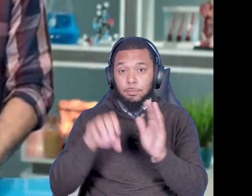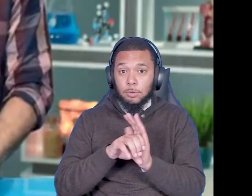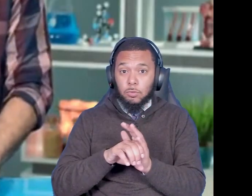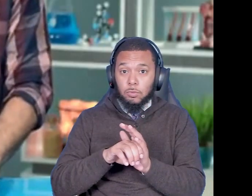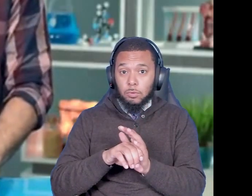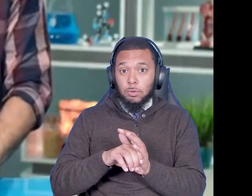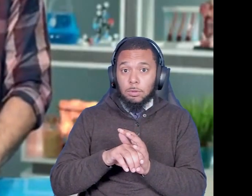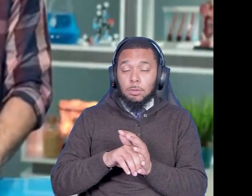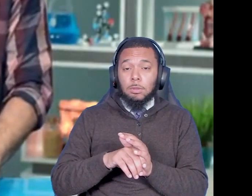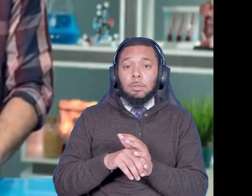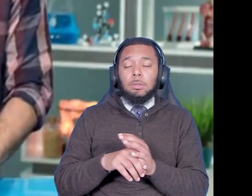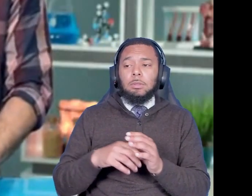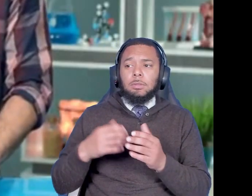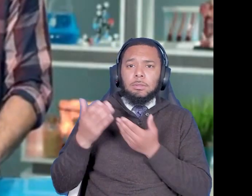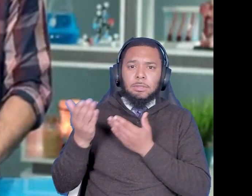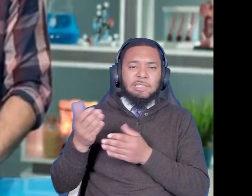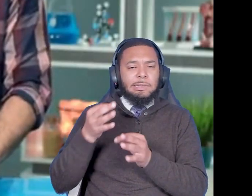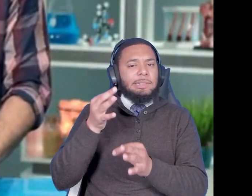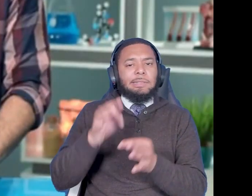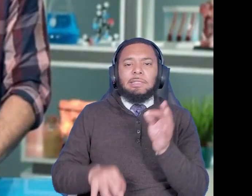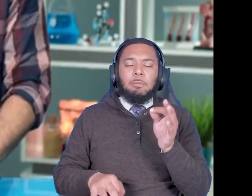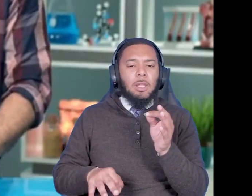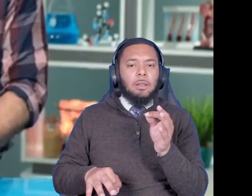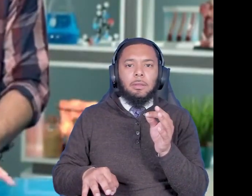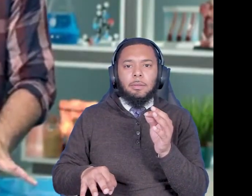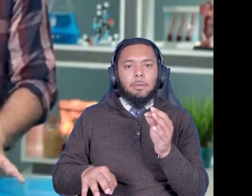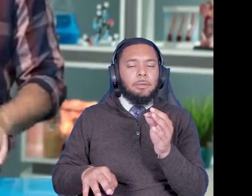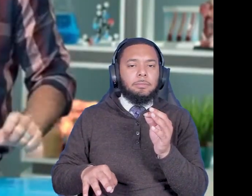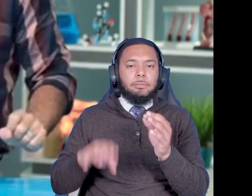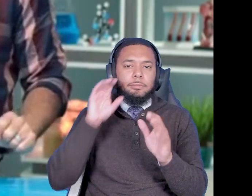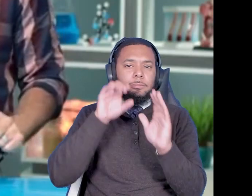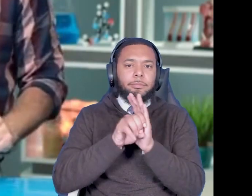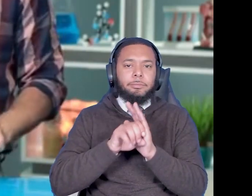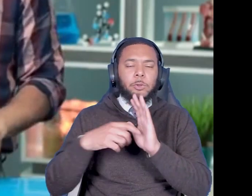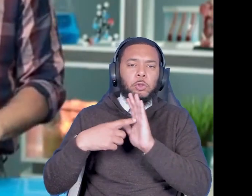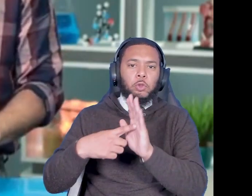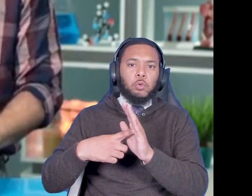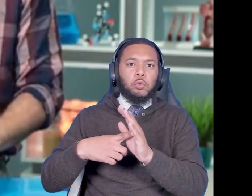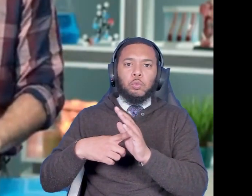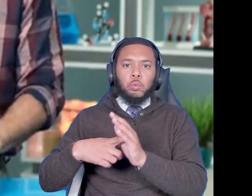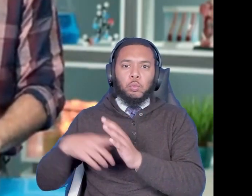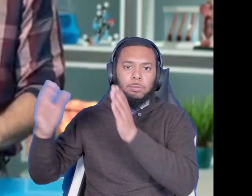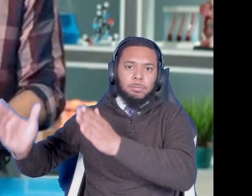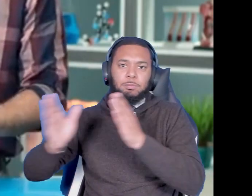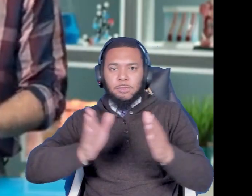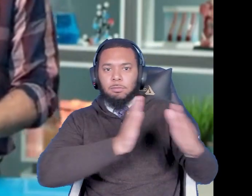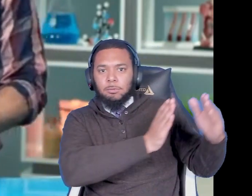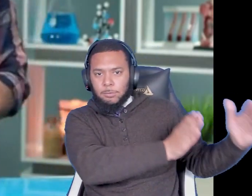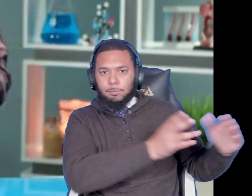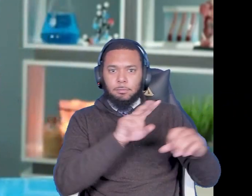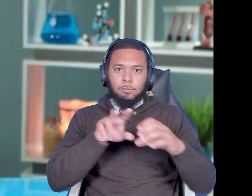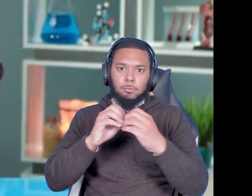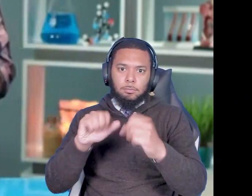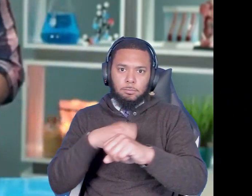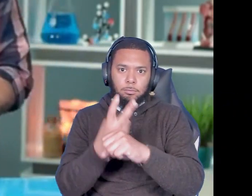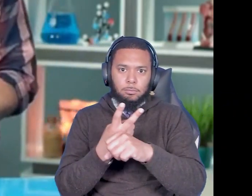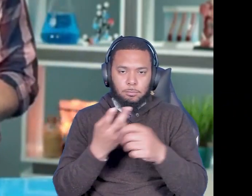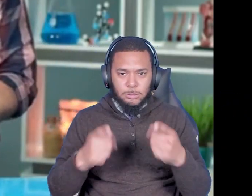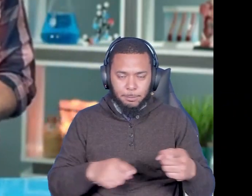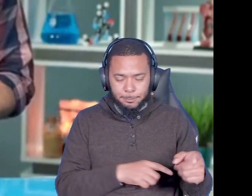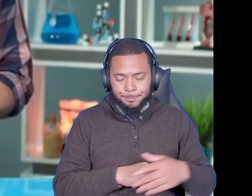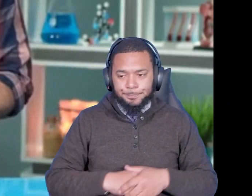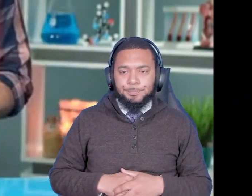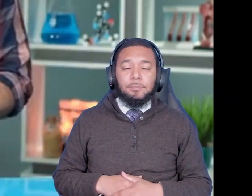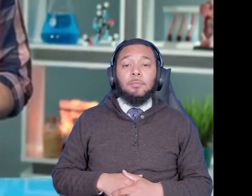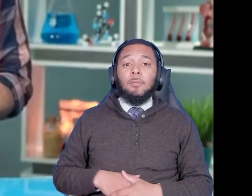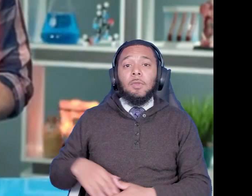here. This is a simple diagram representing the four stages of mitosis. So the